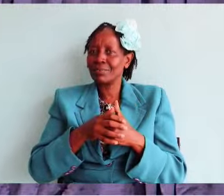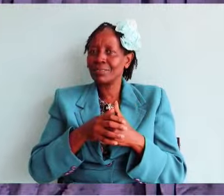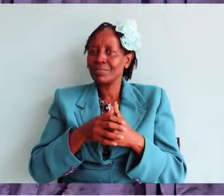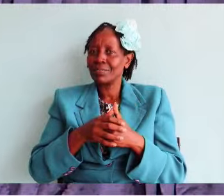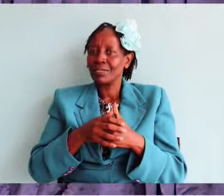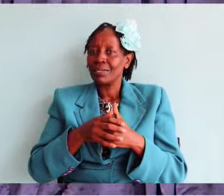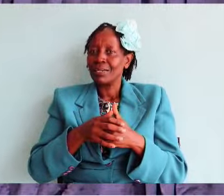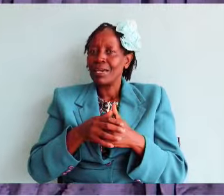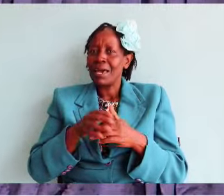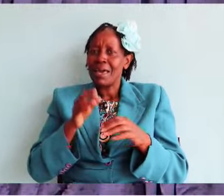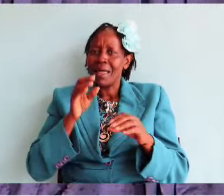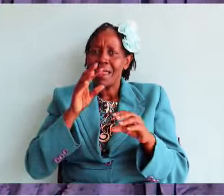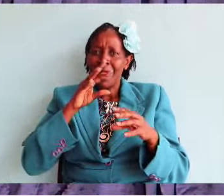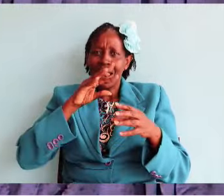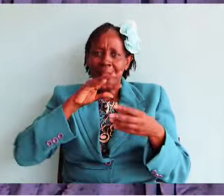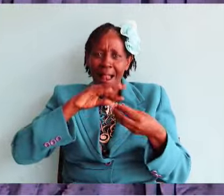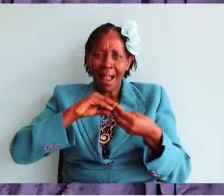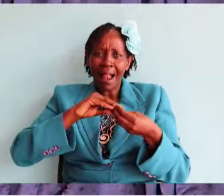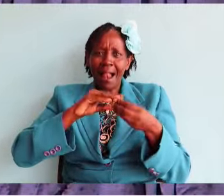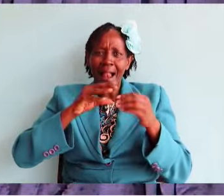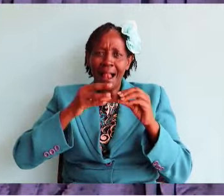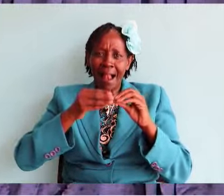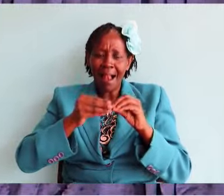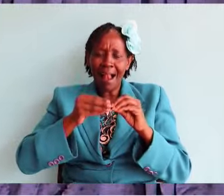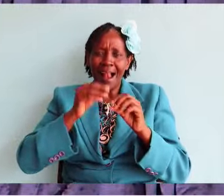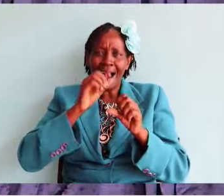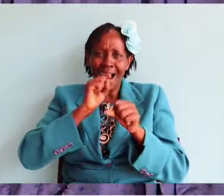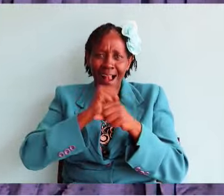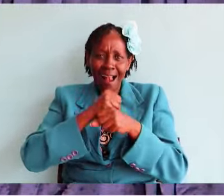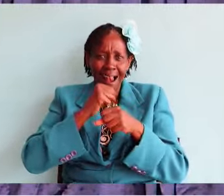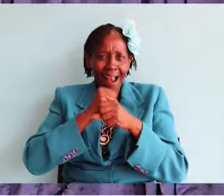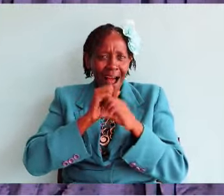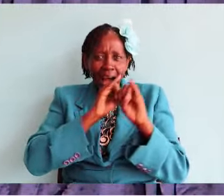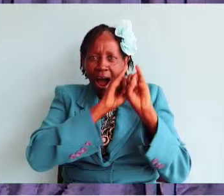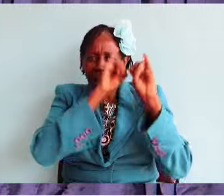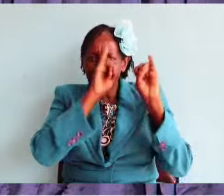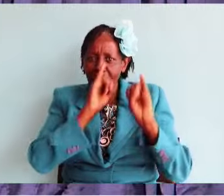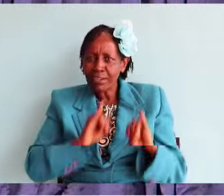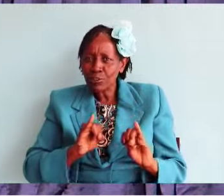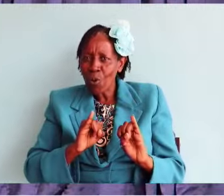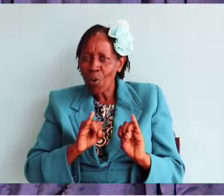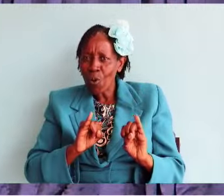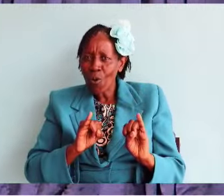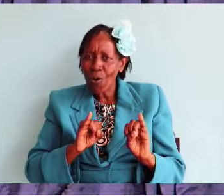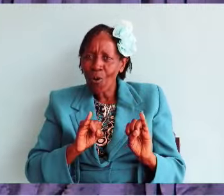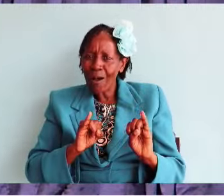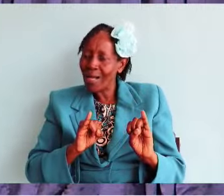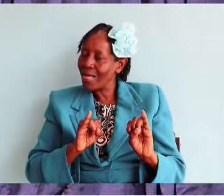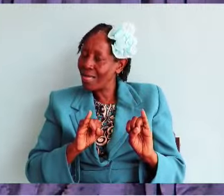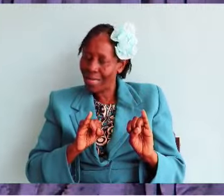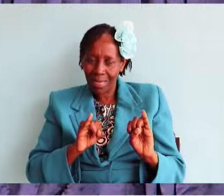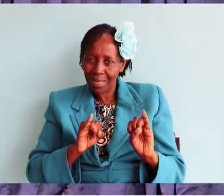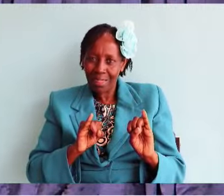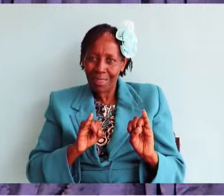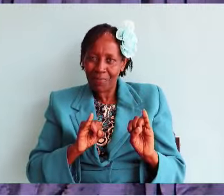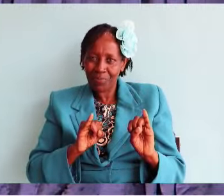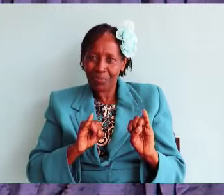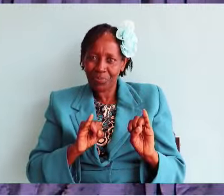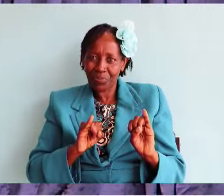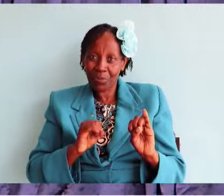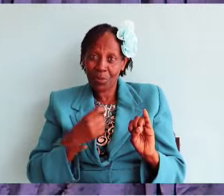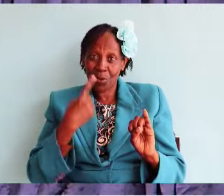and formed what? A God. And proclaim, this is your God. What was he responded